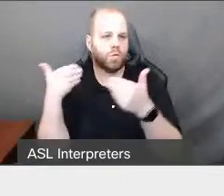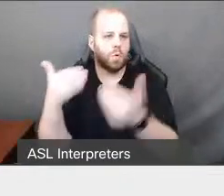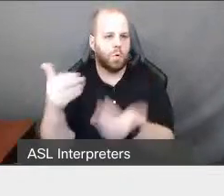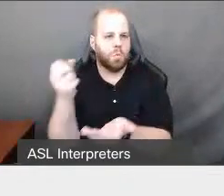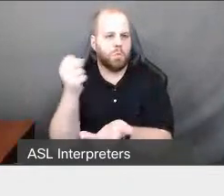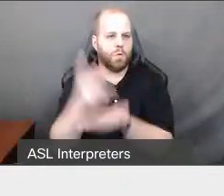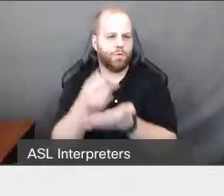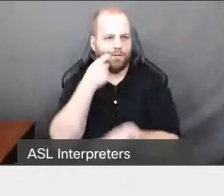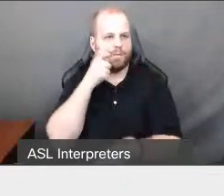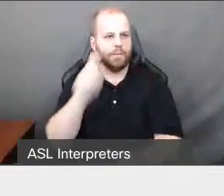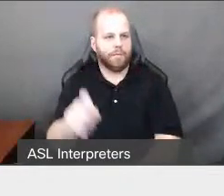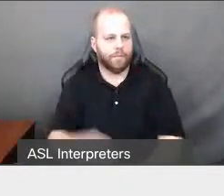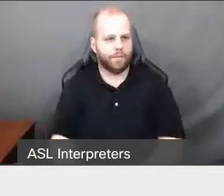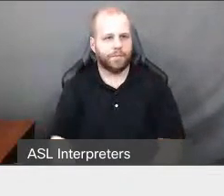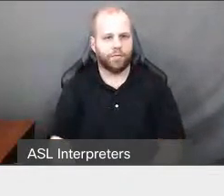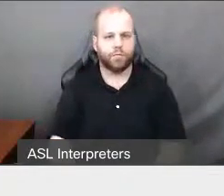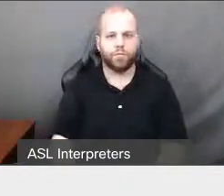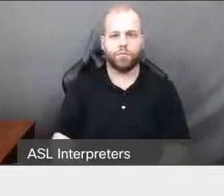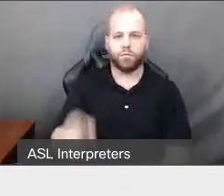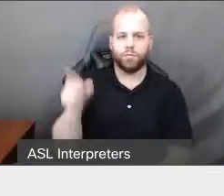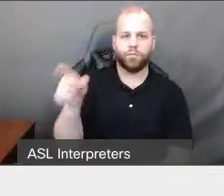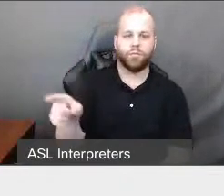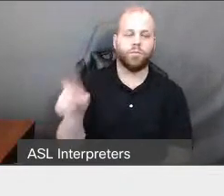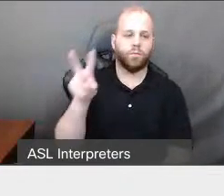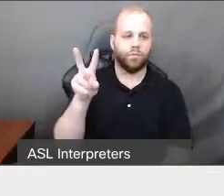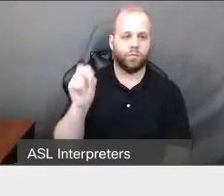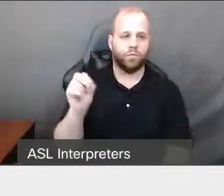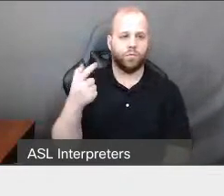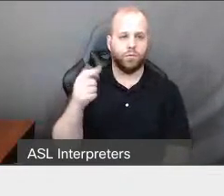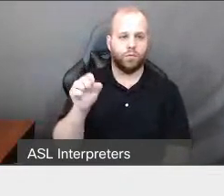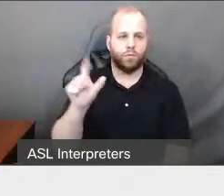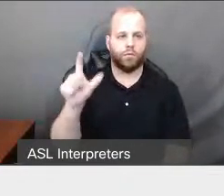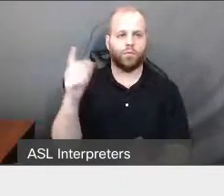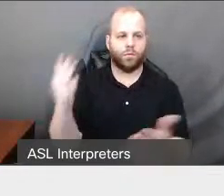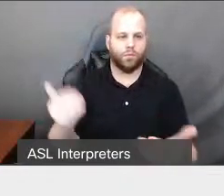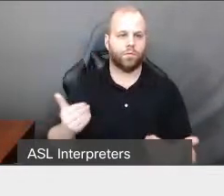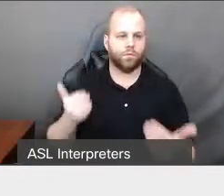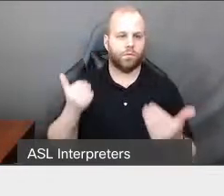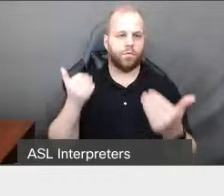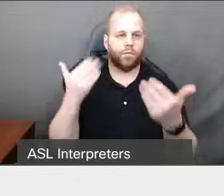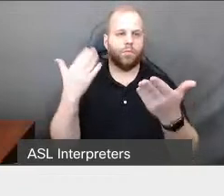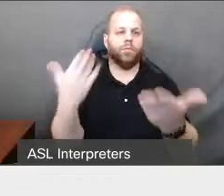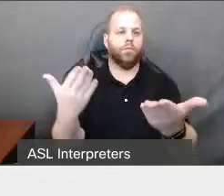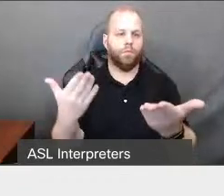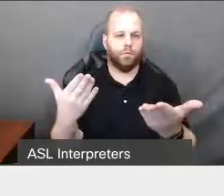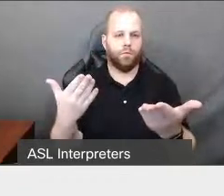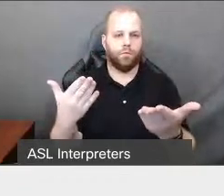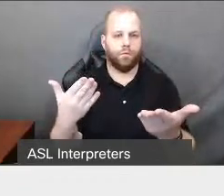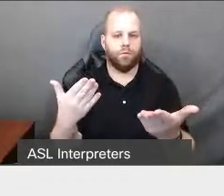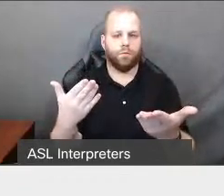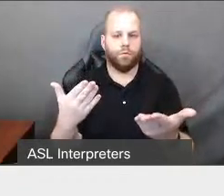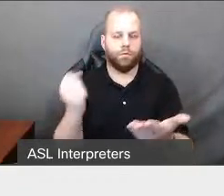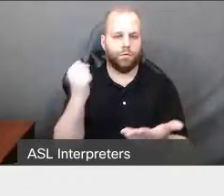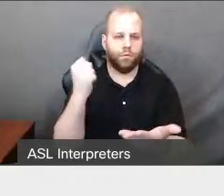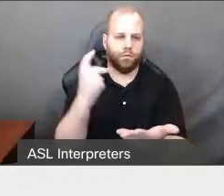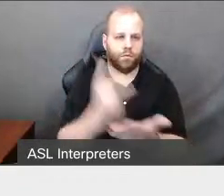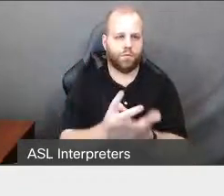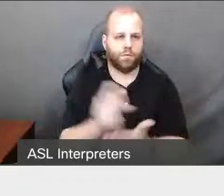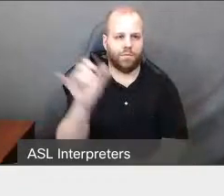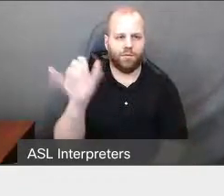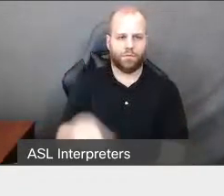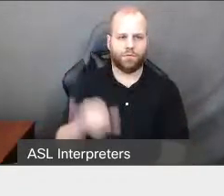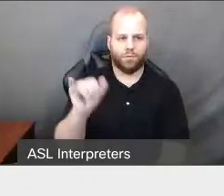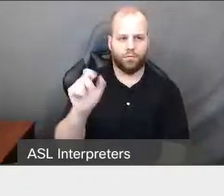Okay, Commissioner Vogel, I believe you have presented a motion to go forward with a vote for this item. A